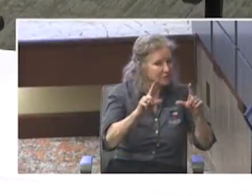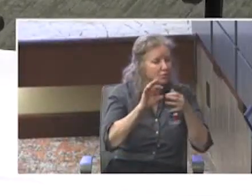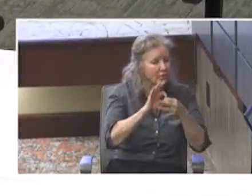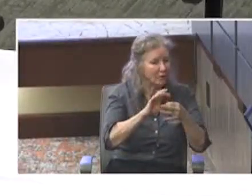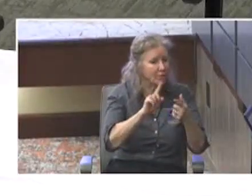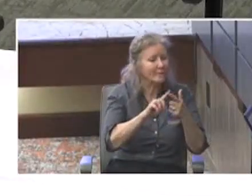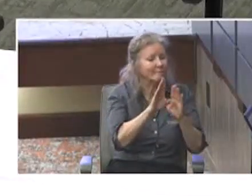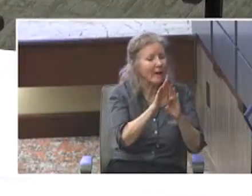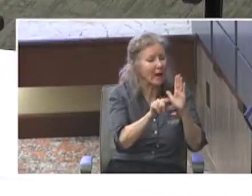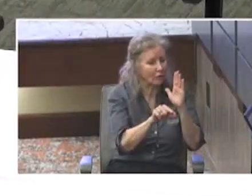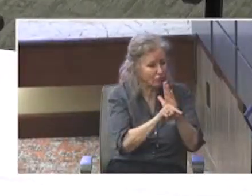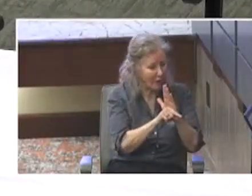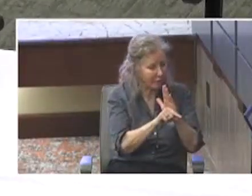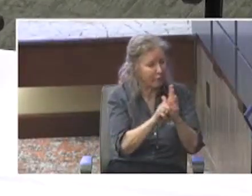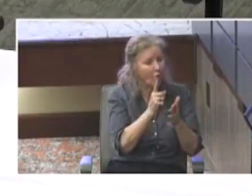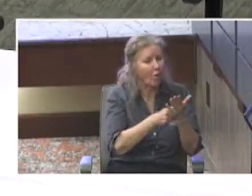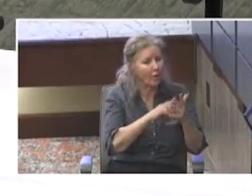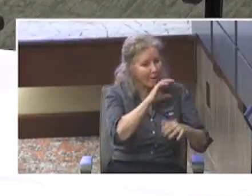background information in terms of